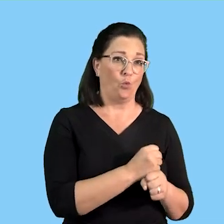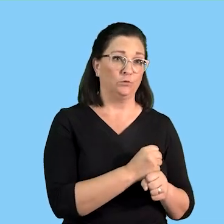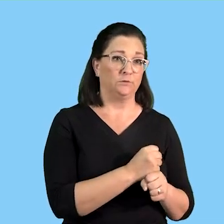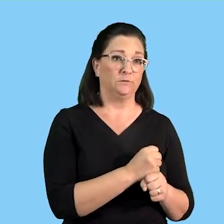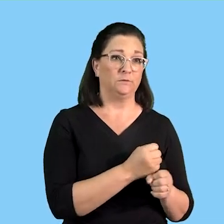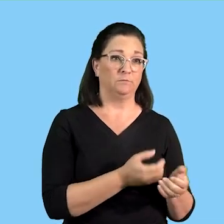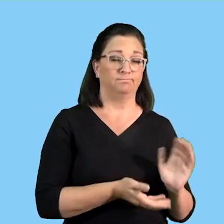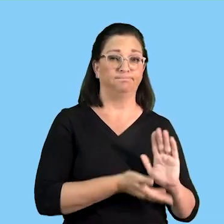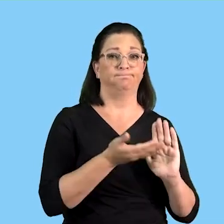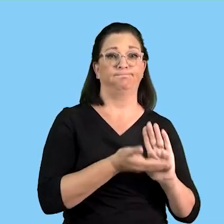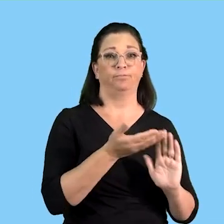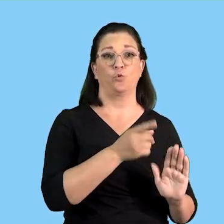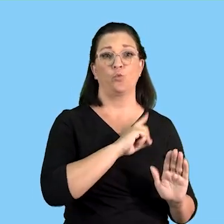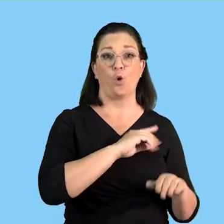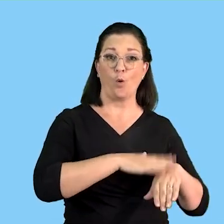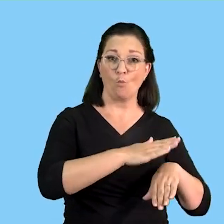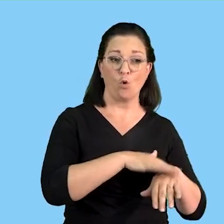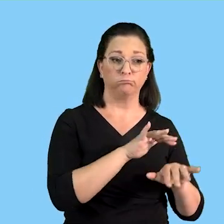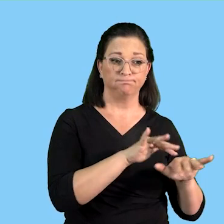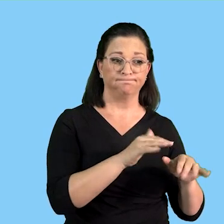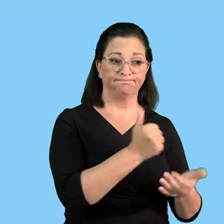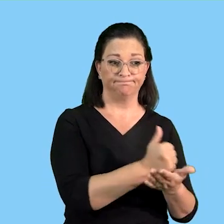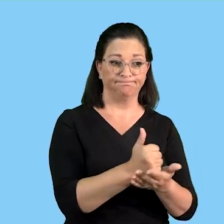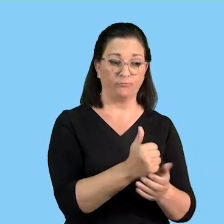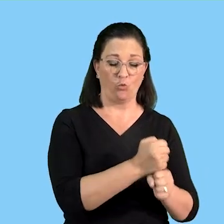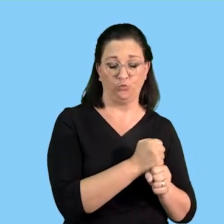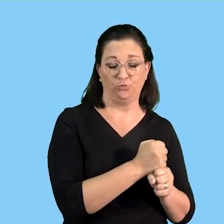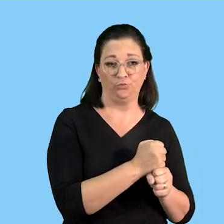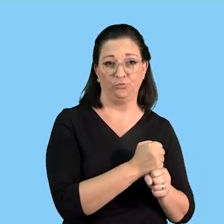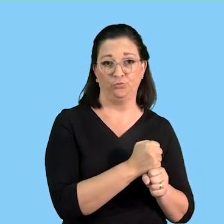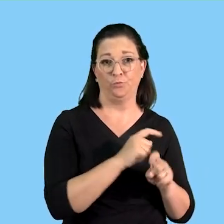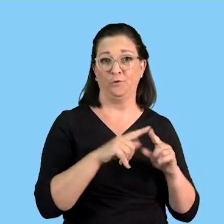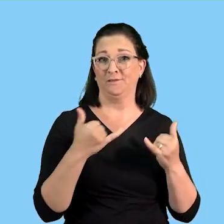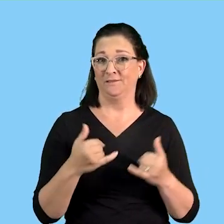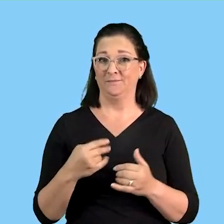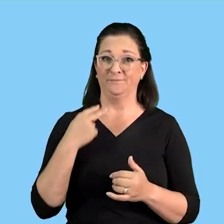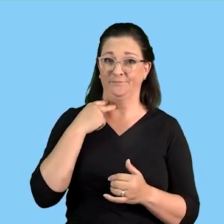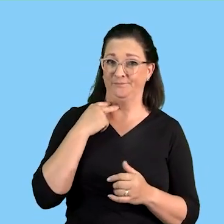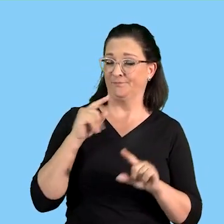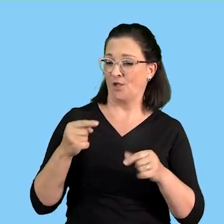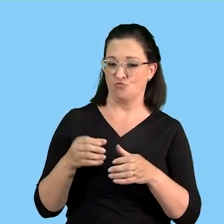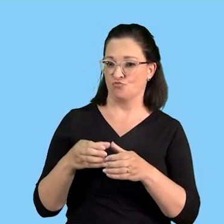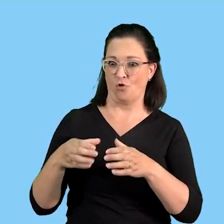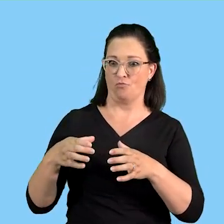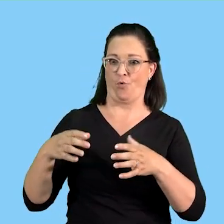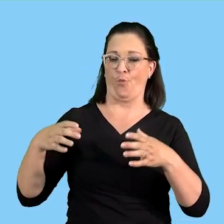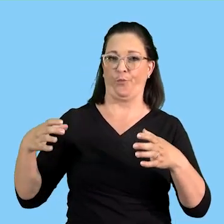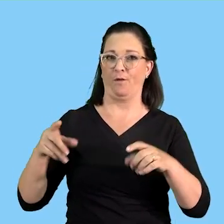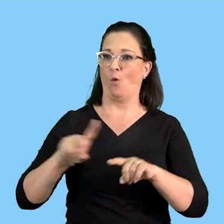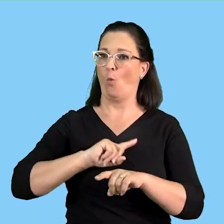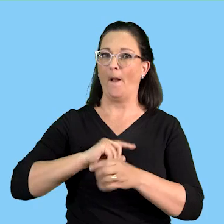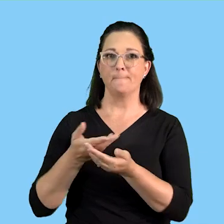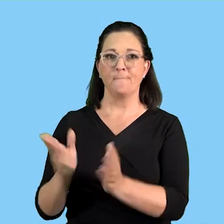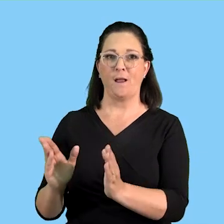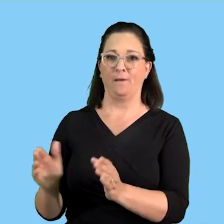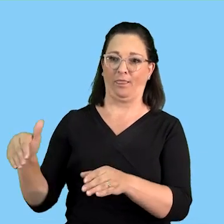liability company? Capital can be increased by getting more shareholders, but what is the failure? It cannot grow into a very large business